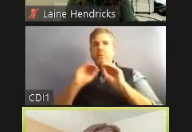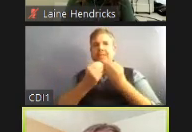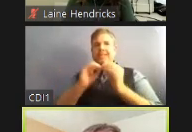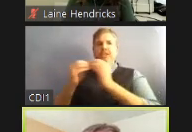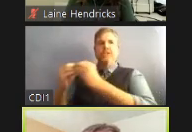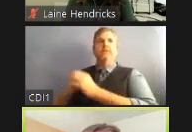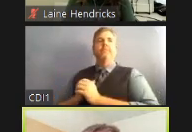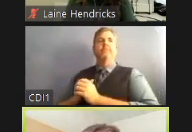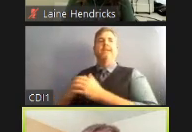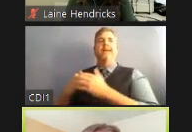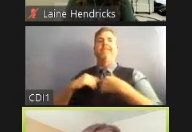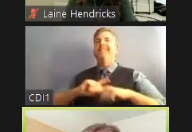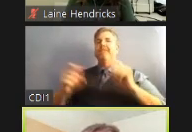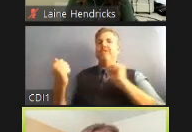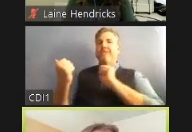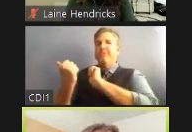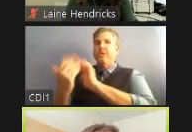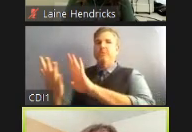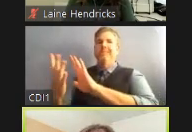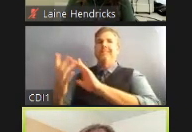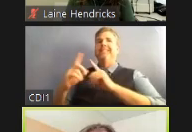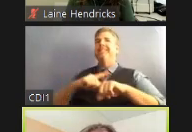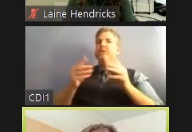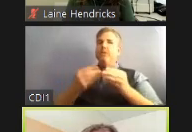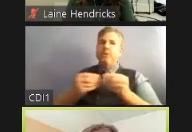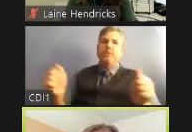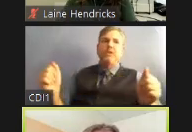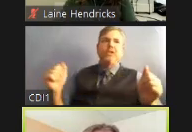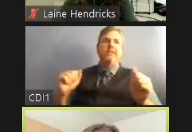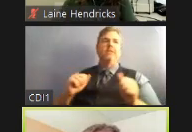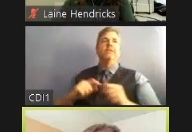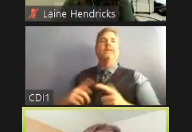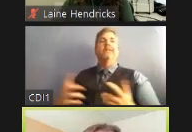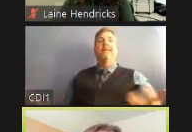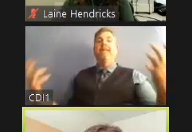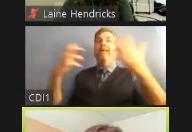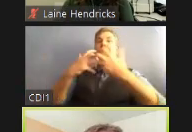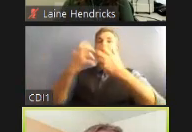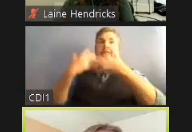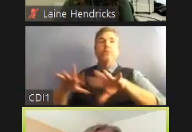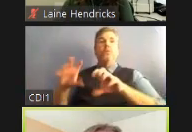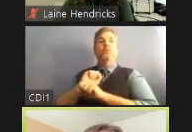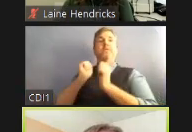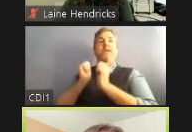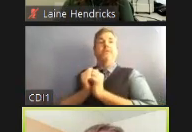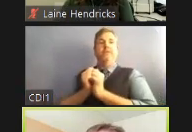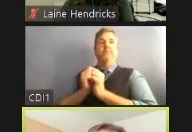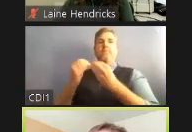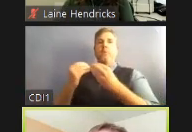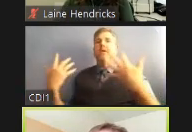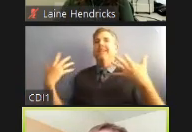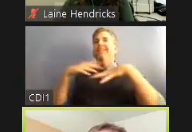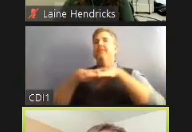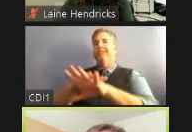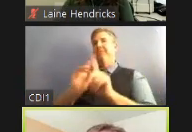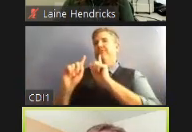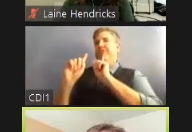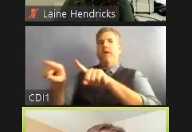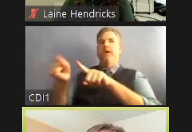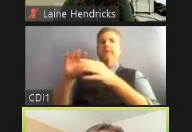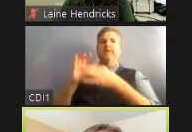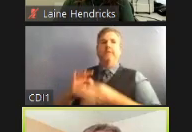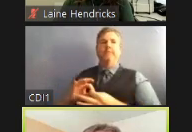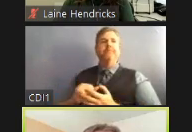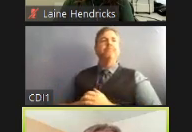integrated response through regular collaboration. The goal is improved coordination across partners and teams, diverse